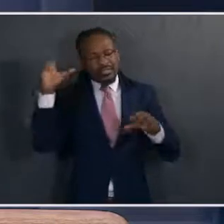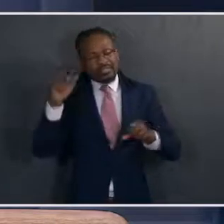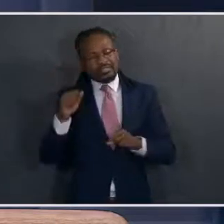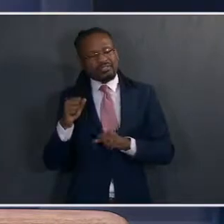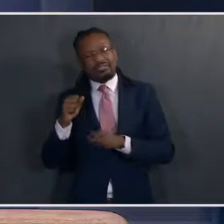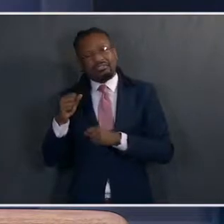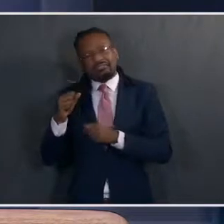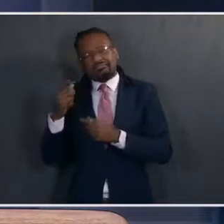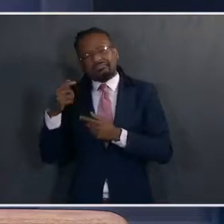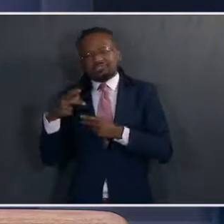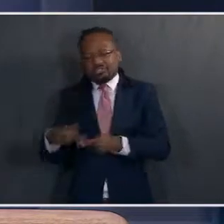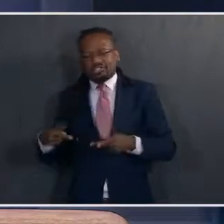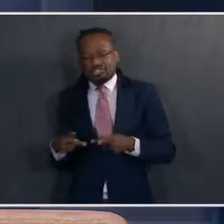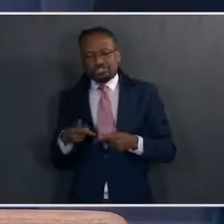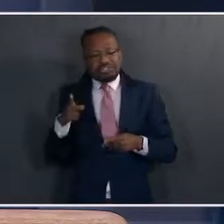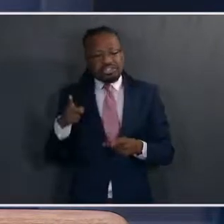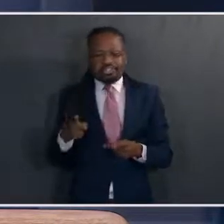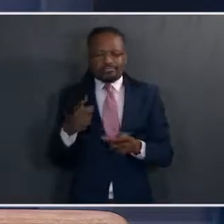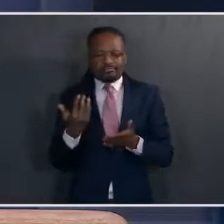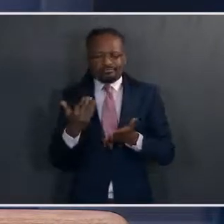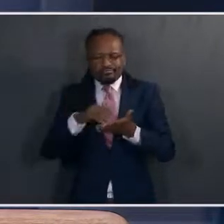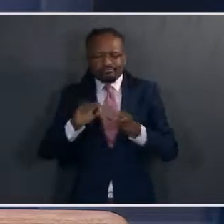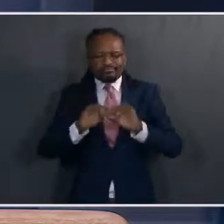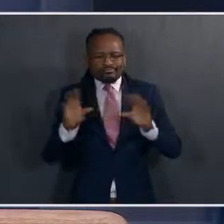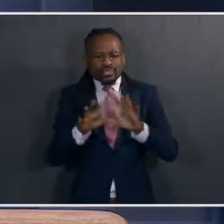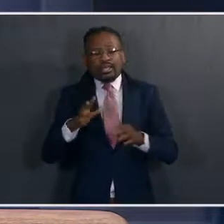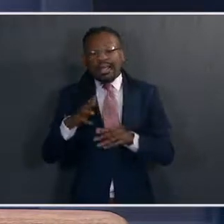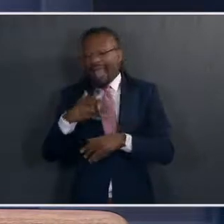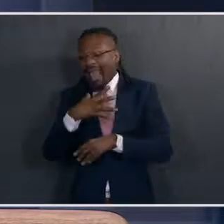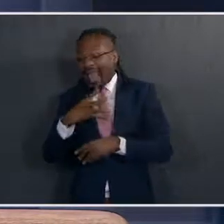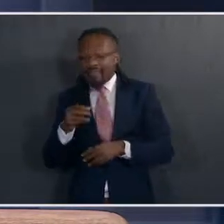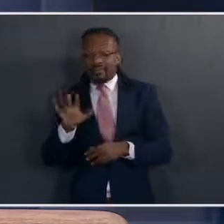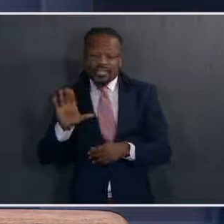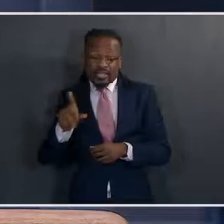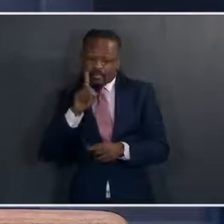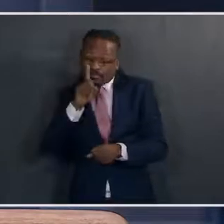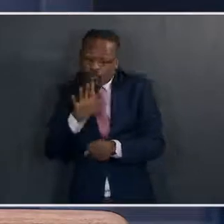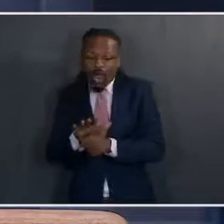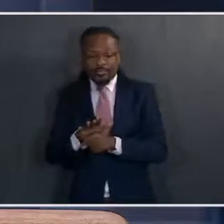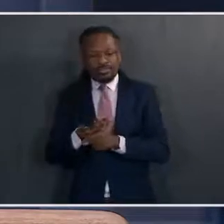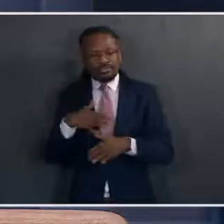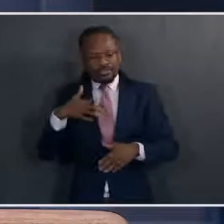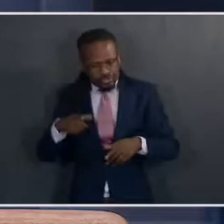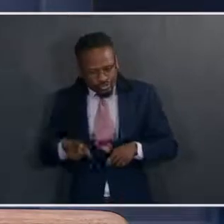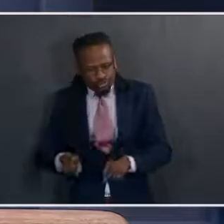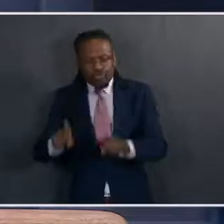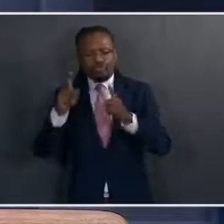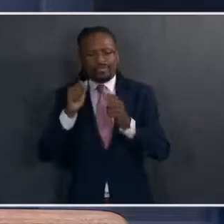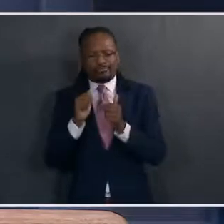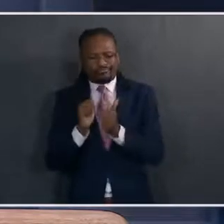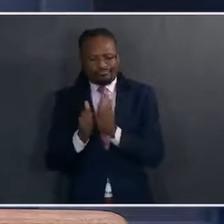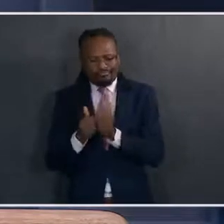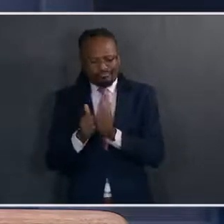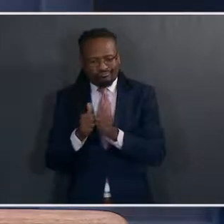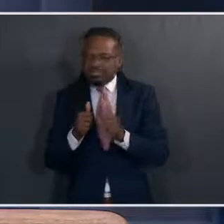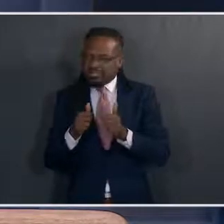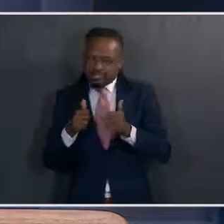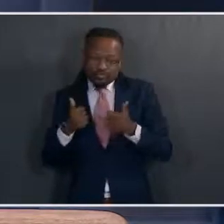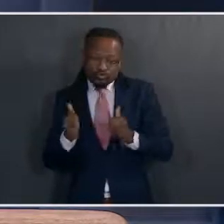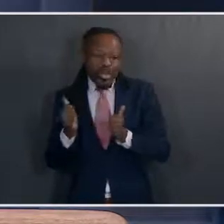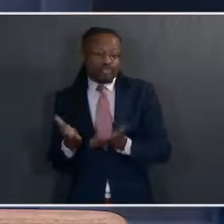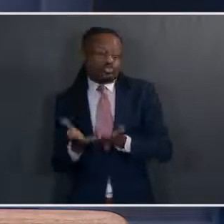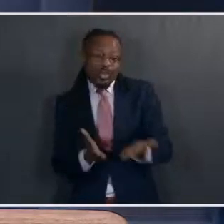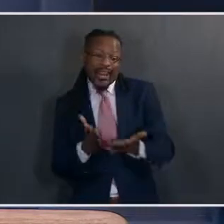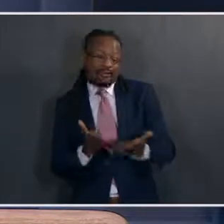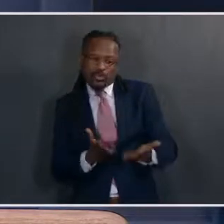was just restating them and delivering on promises he made on the campaign trail. But the president will reach out to all